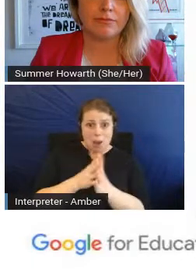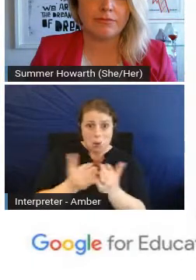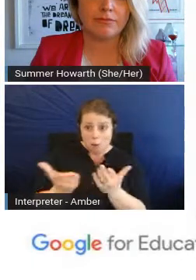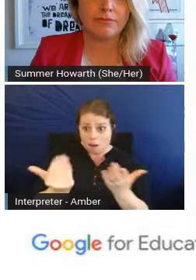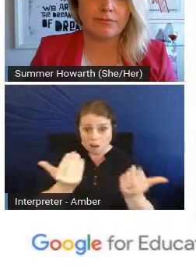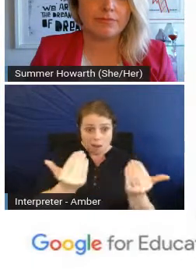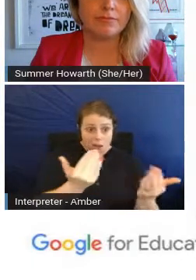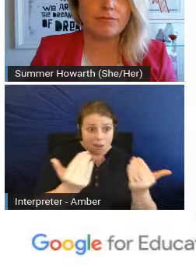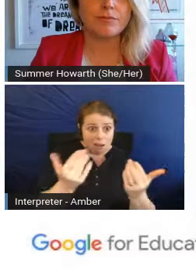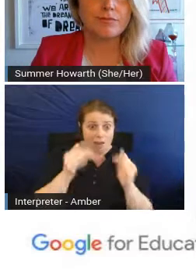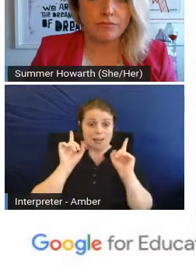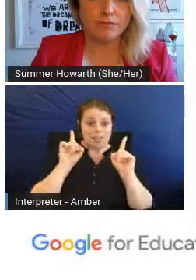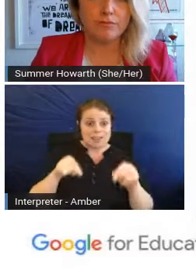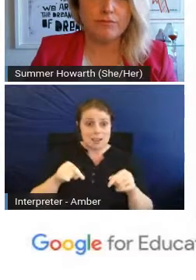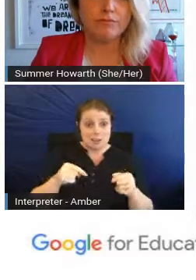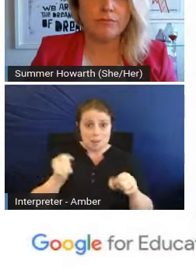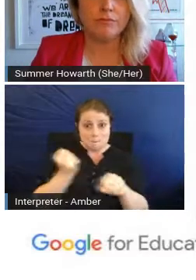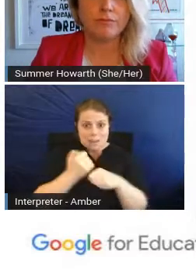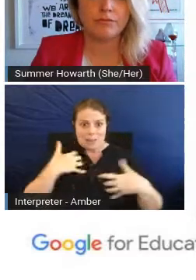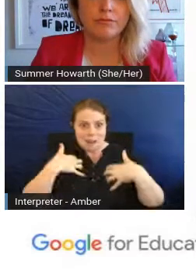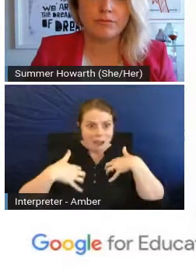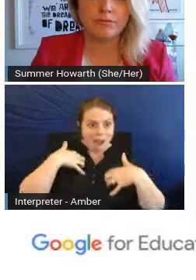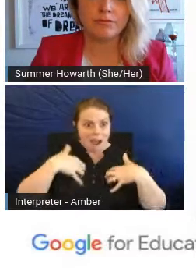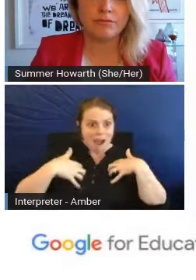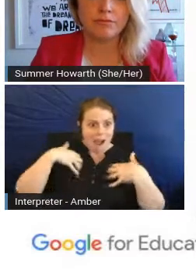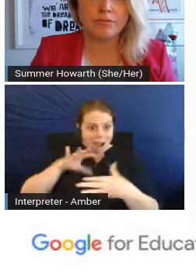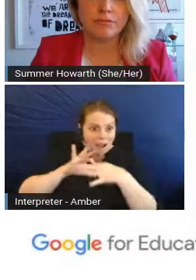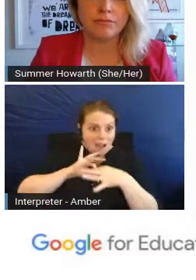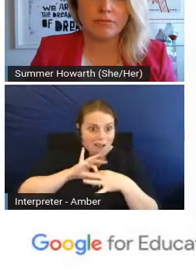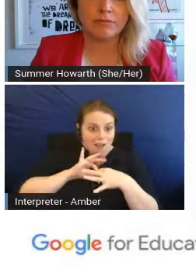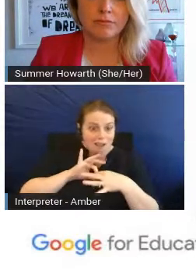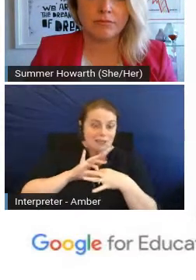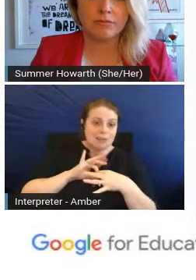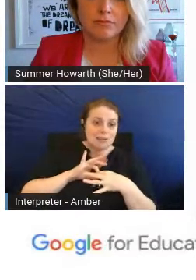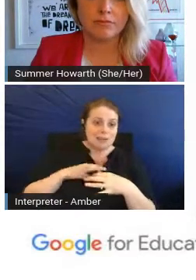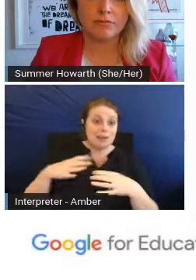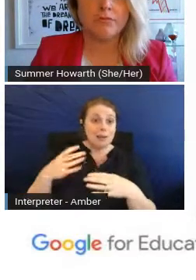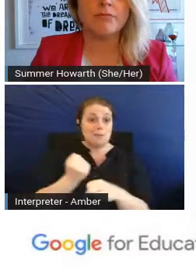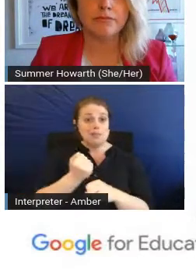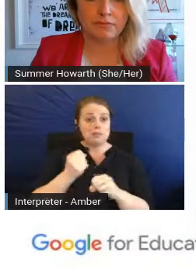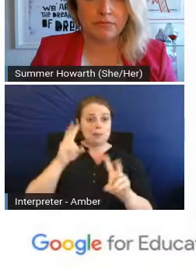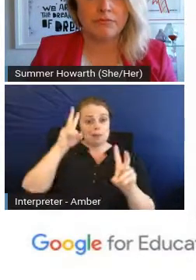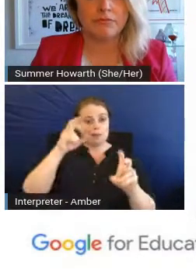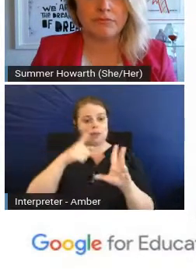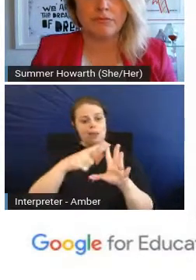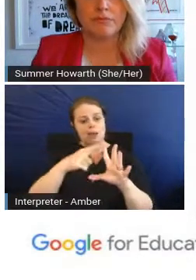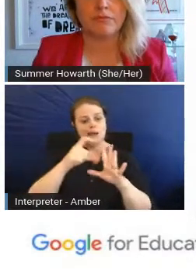start to get them excited, engaged? It doesn't have to be edutainment. It's not like